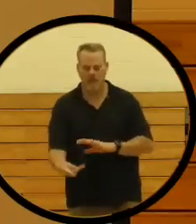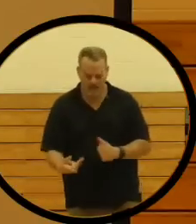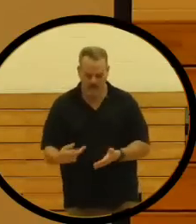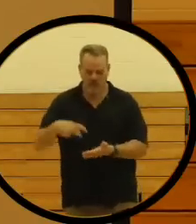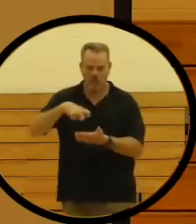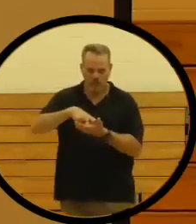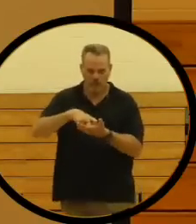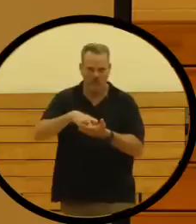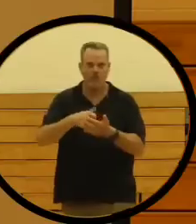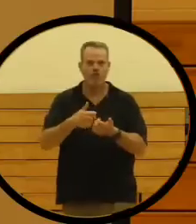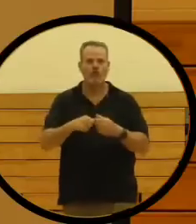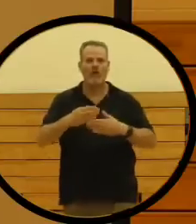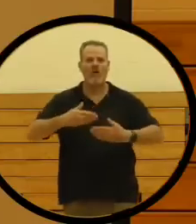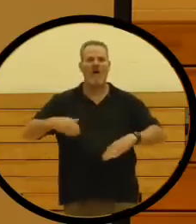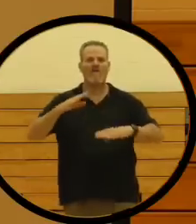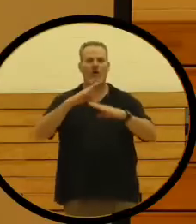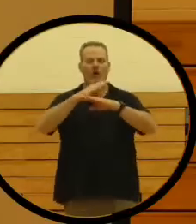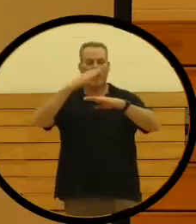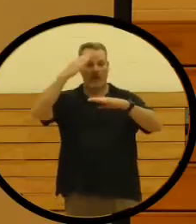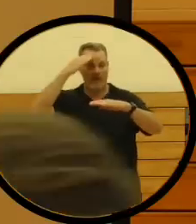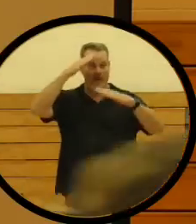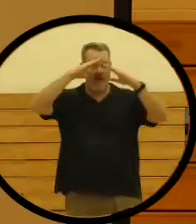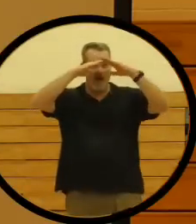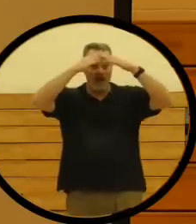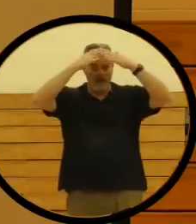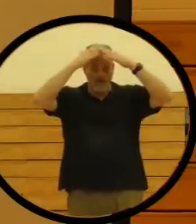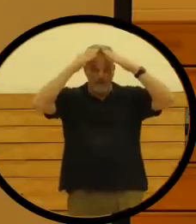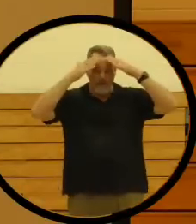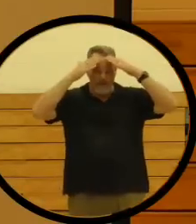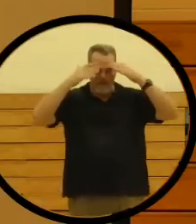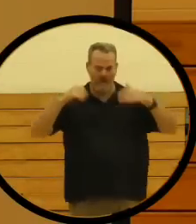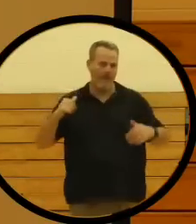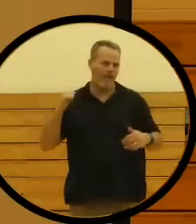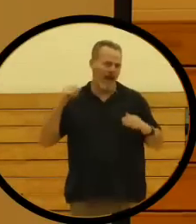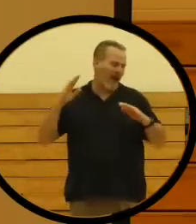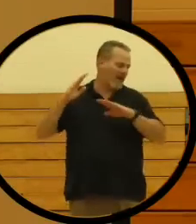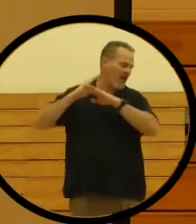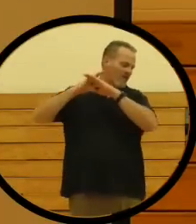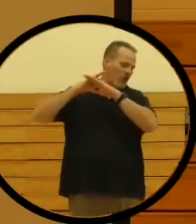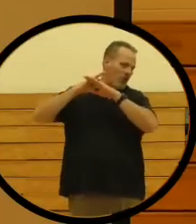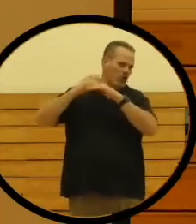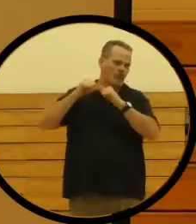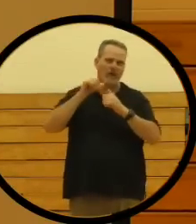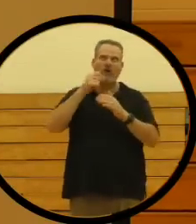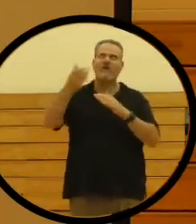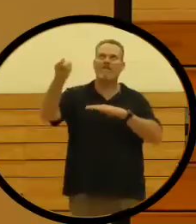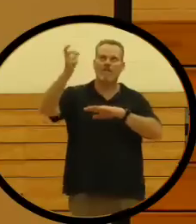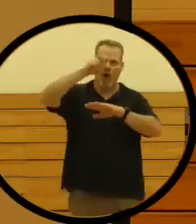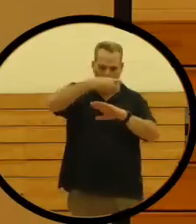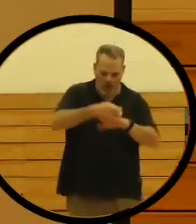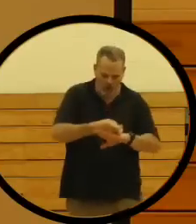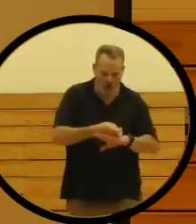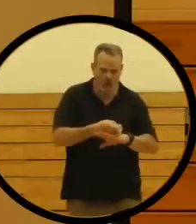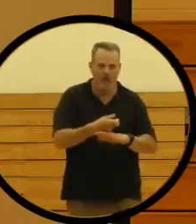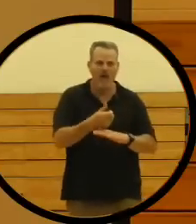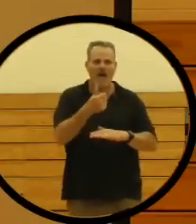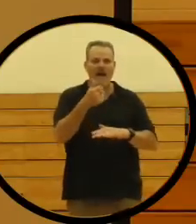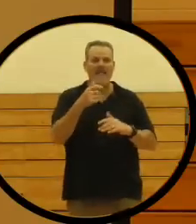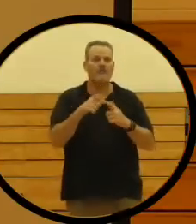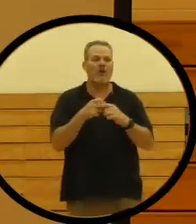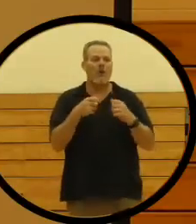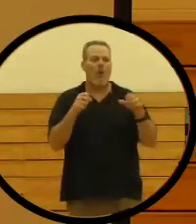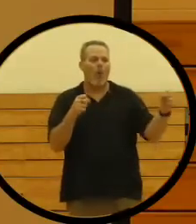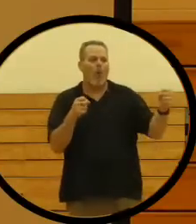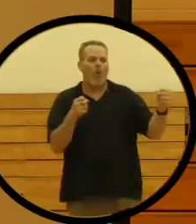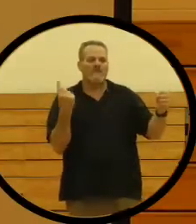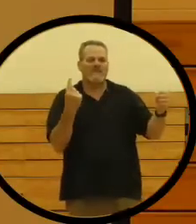your head and your back if you can from damage from things that might fall down on you, and then try to get near something that you can hold on so